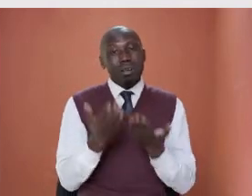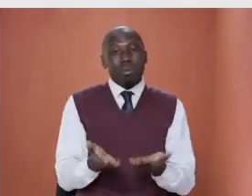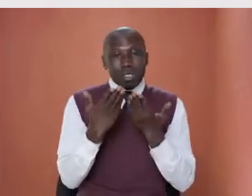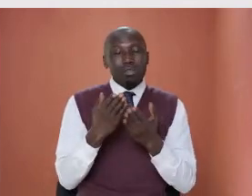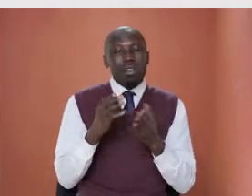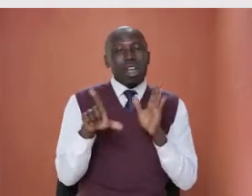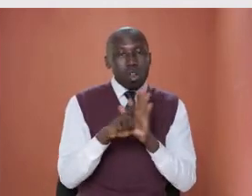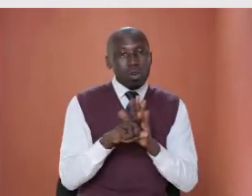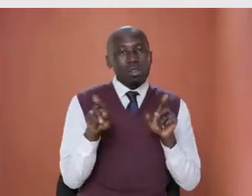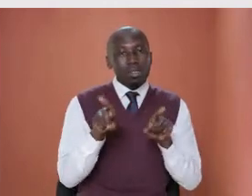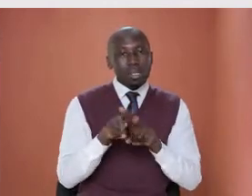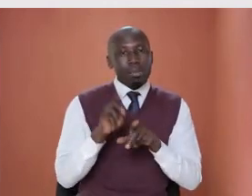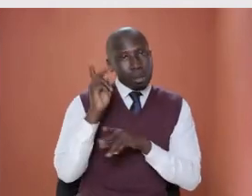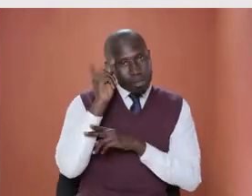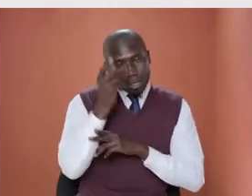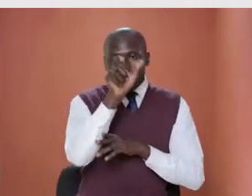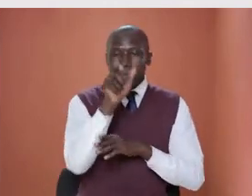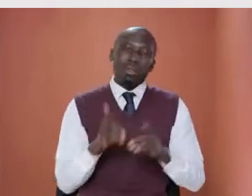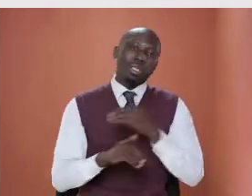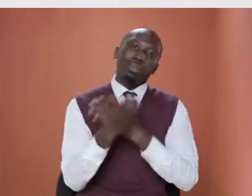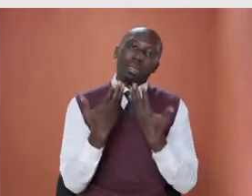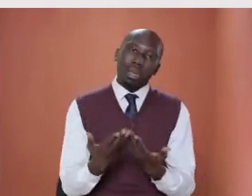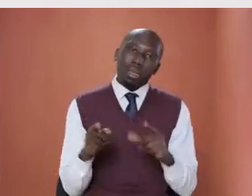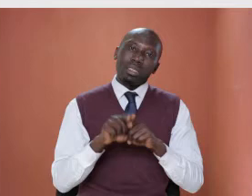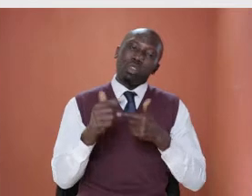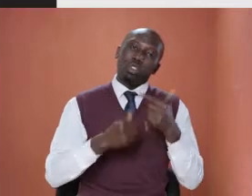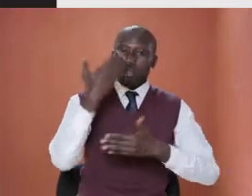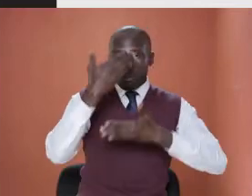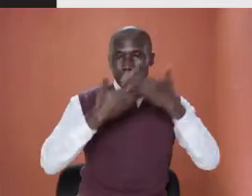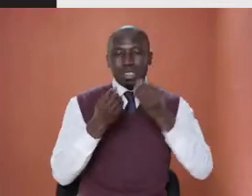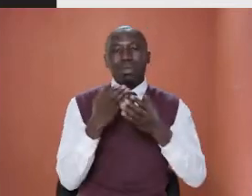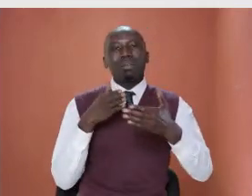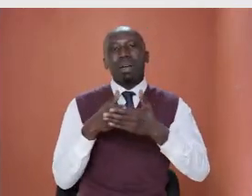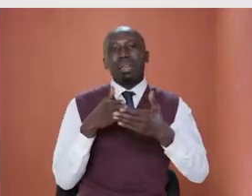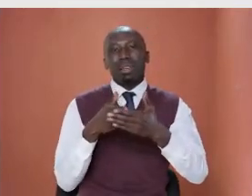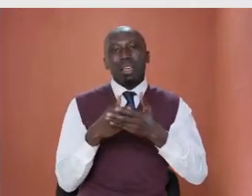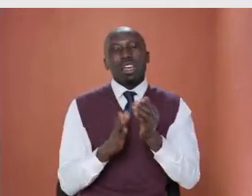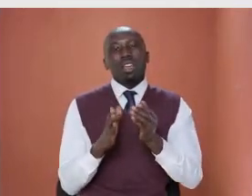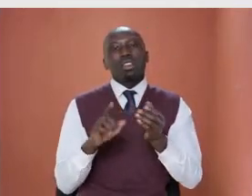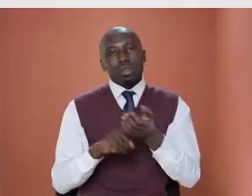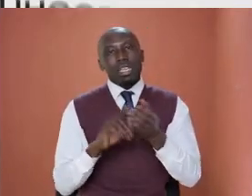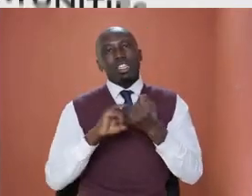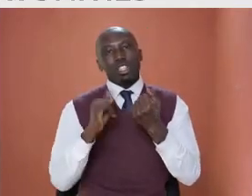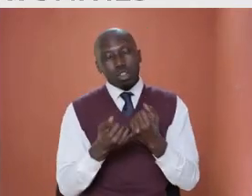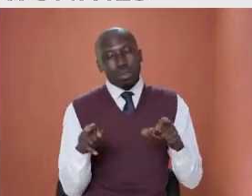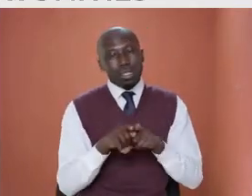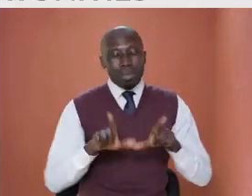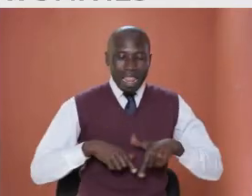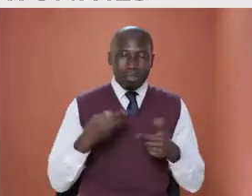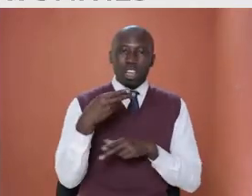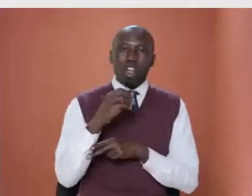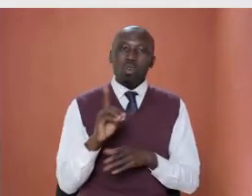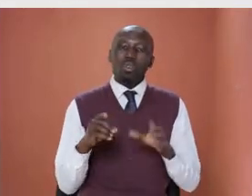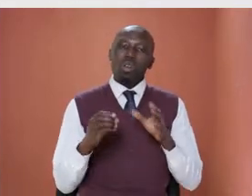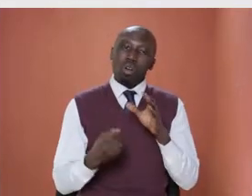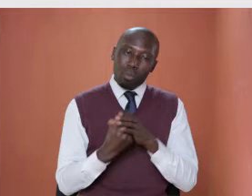progressive legislation and policies, persons with disabilities continue to face many barriers to accessing employment and other livelihood